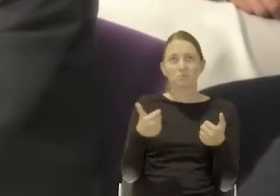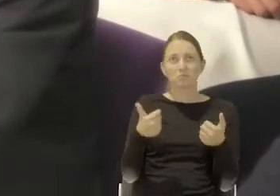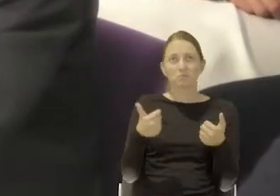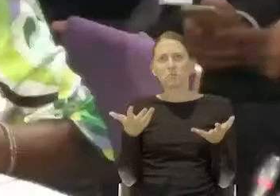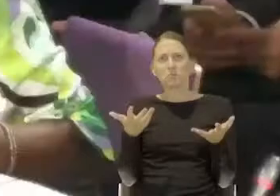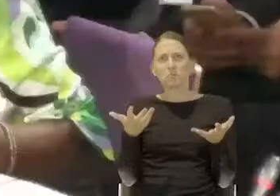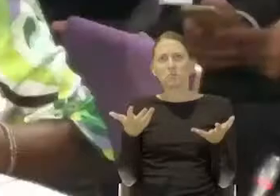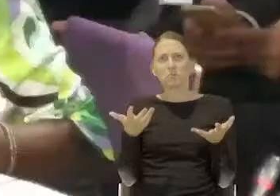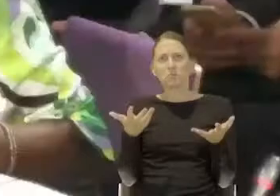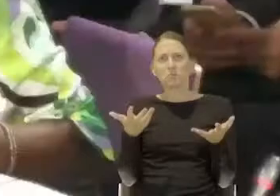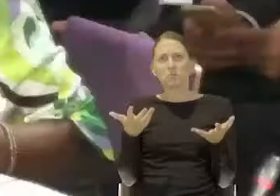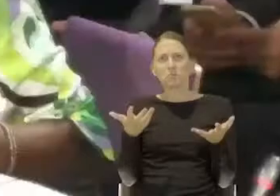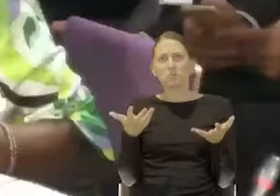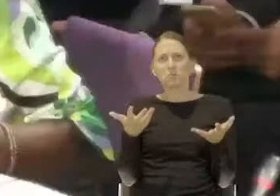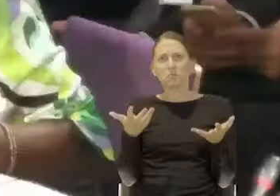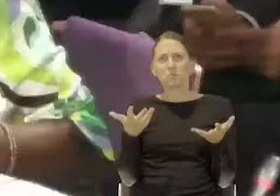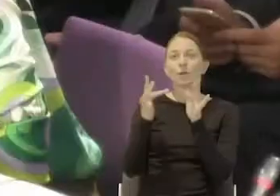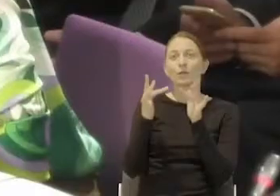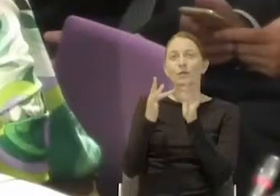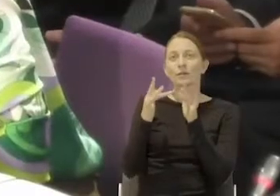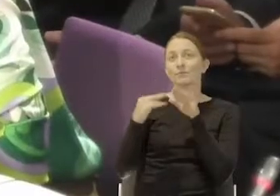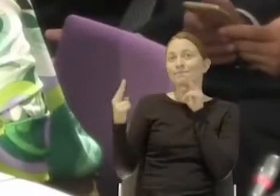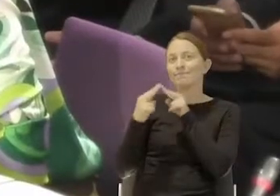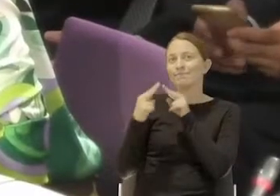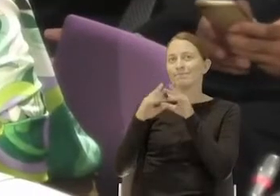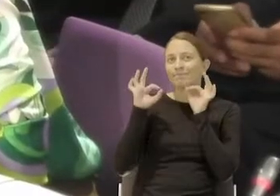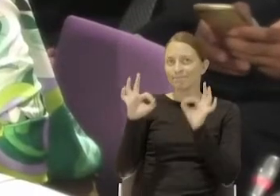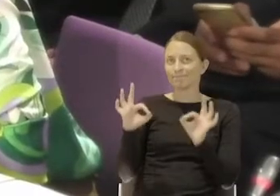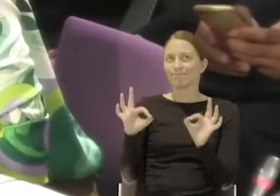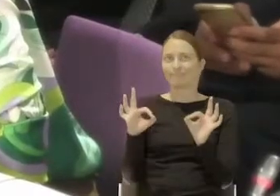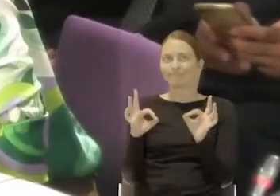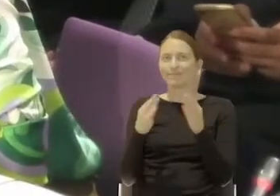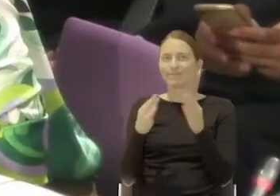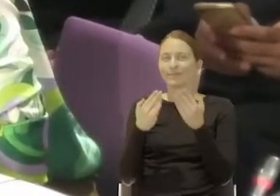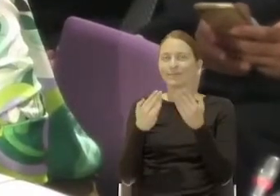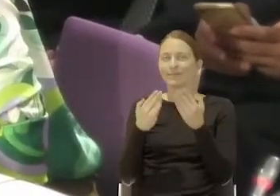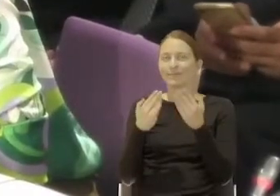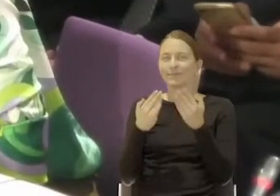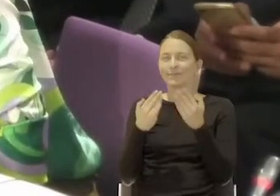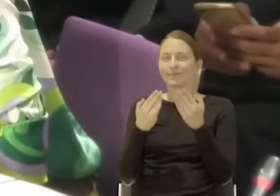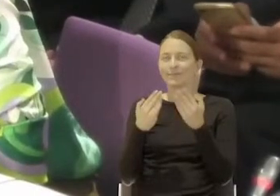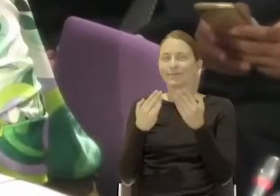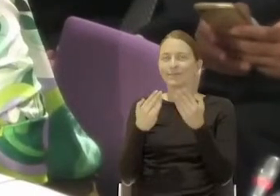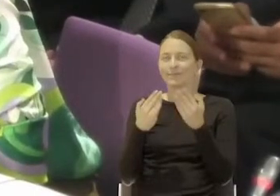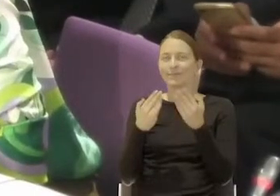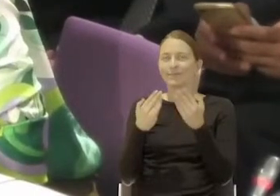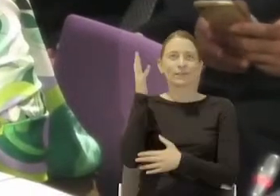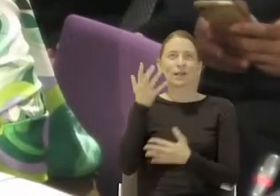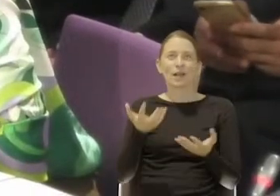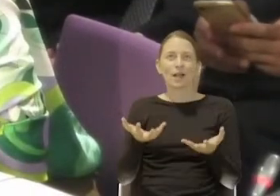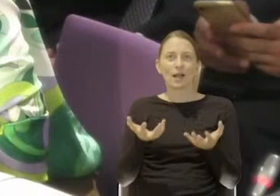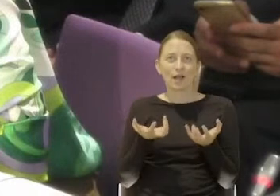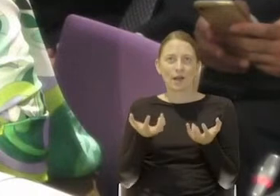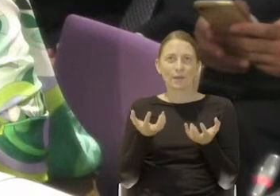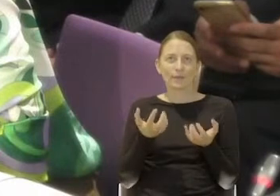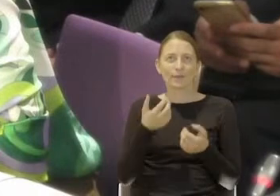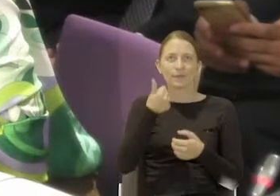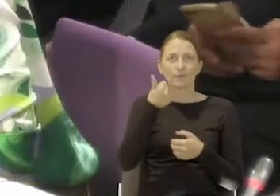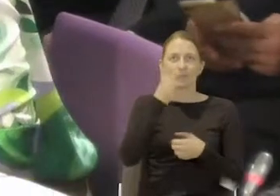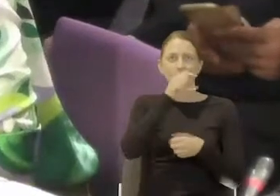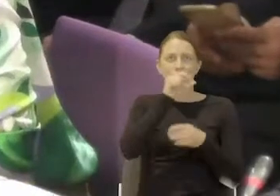sir. Actually, may I stop you there, sir? Is it almost? Let me finish this sentence only. I just want to underline that